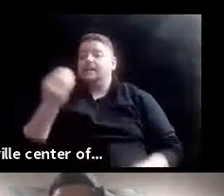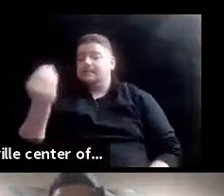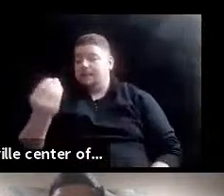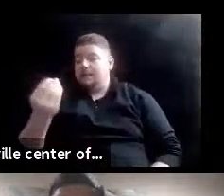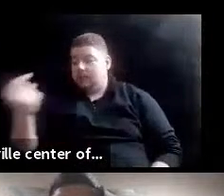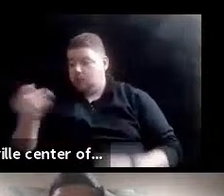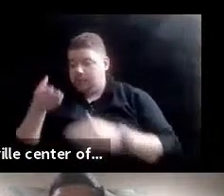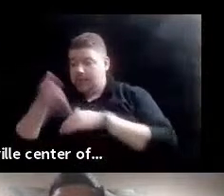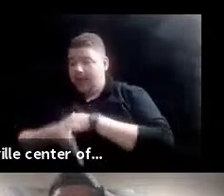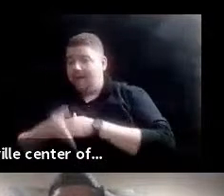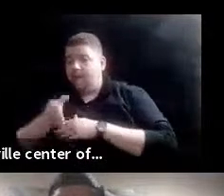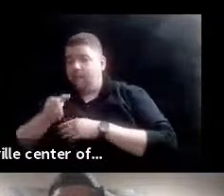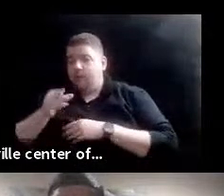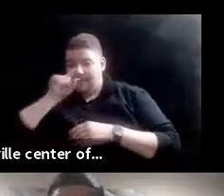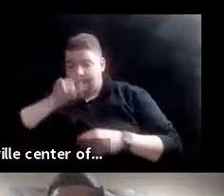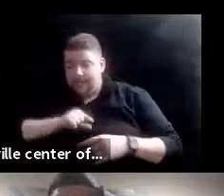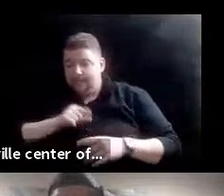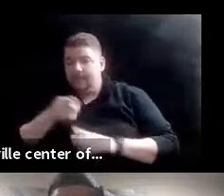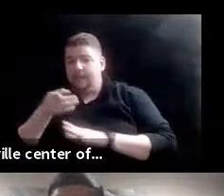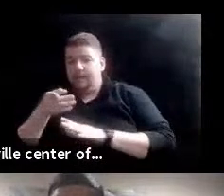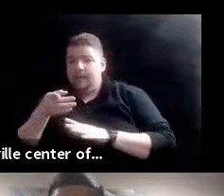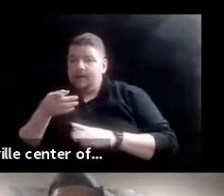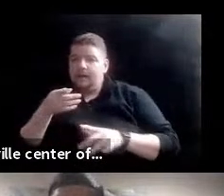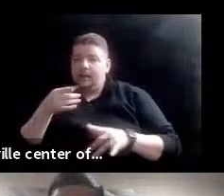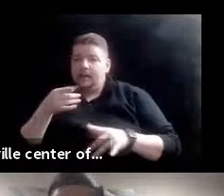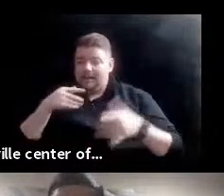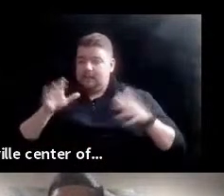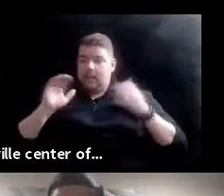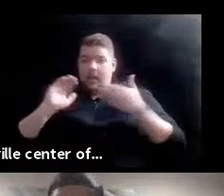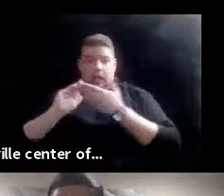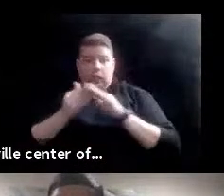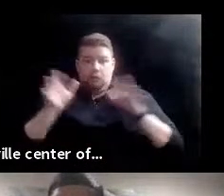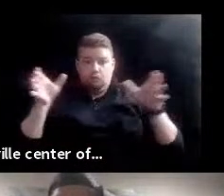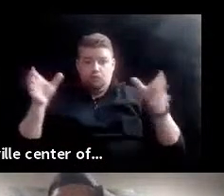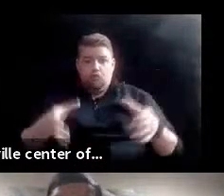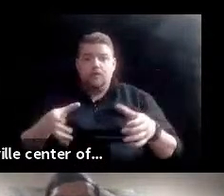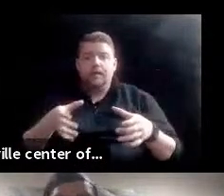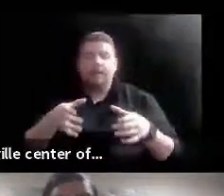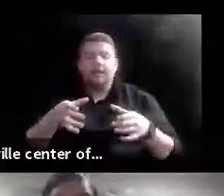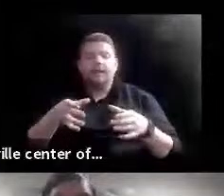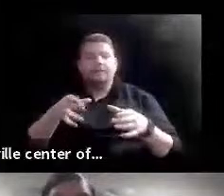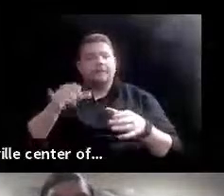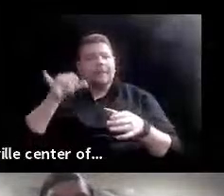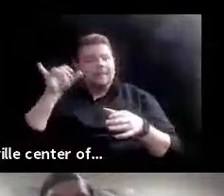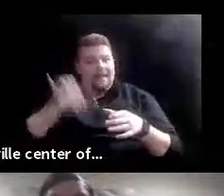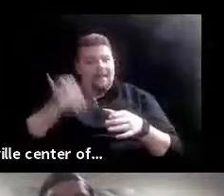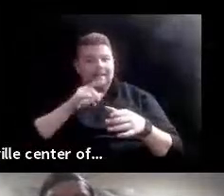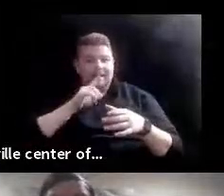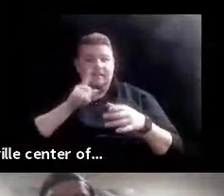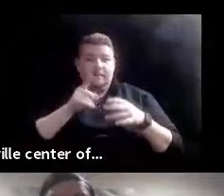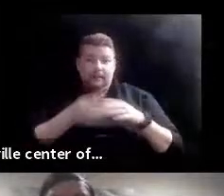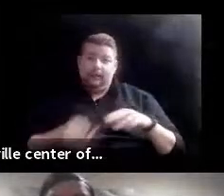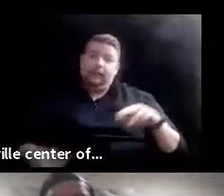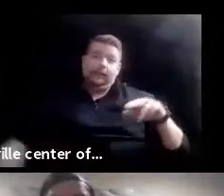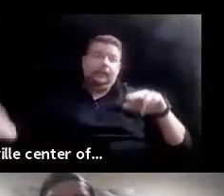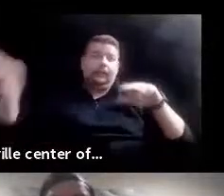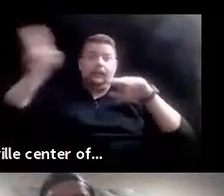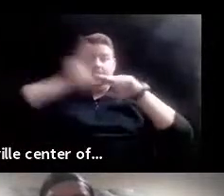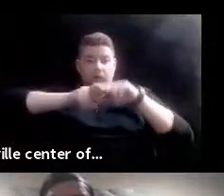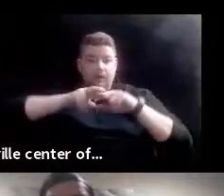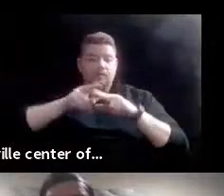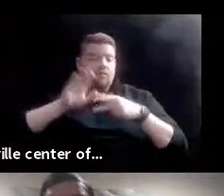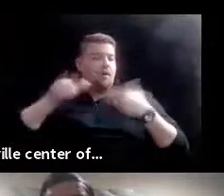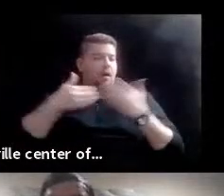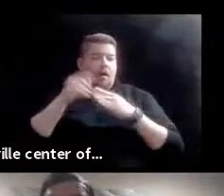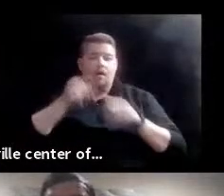Tuesday after Thanksgiving as a whole community, it has been a very significant increase. And so all of those